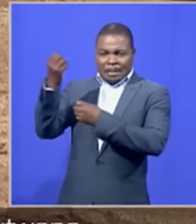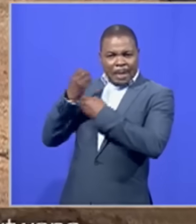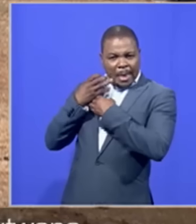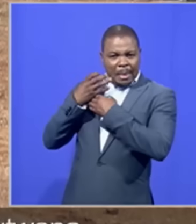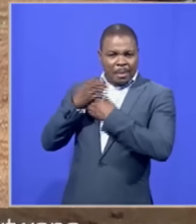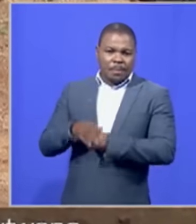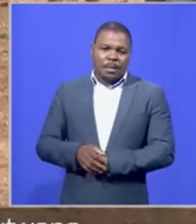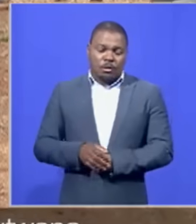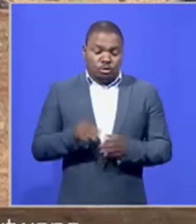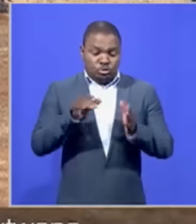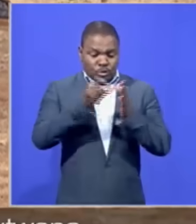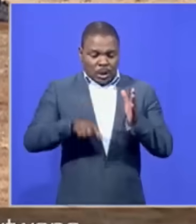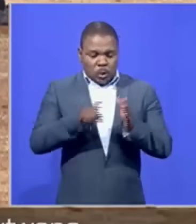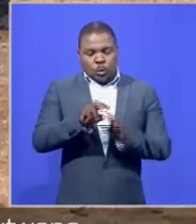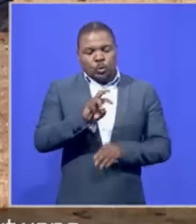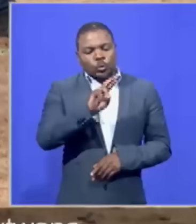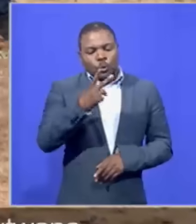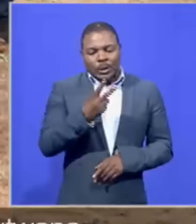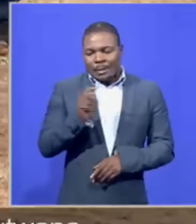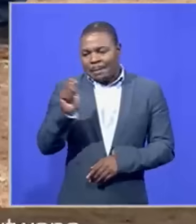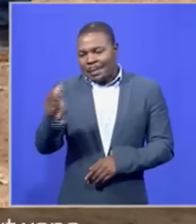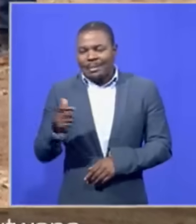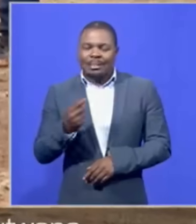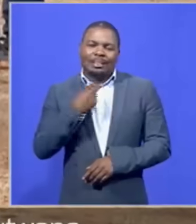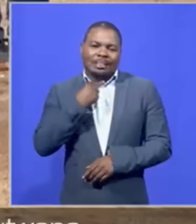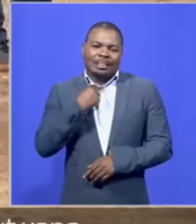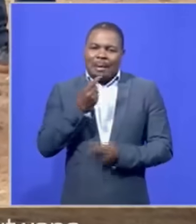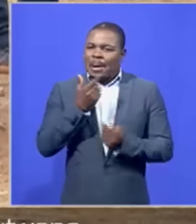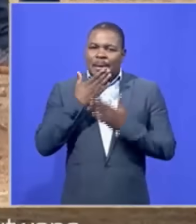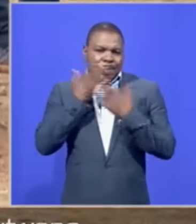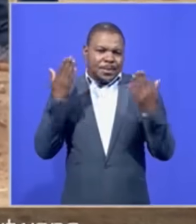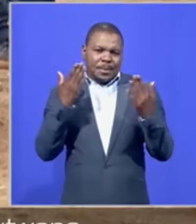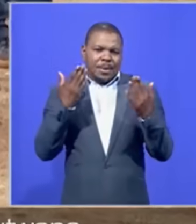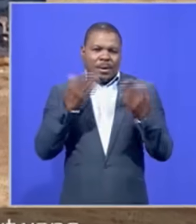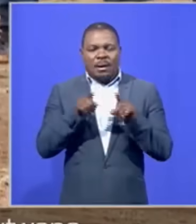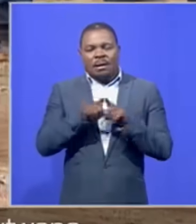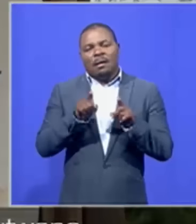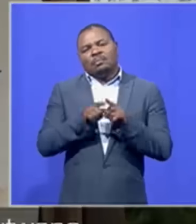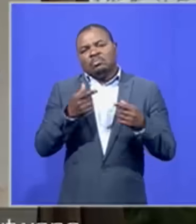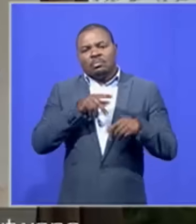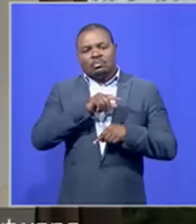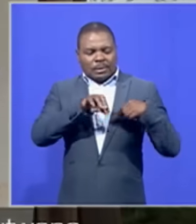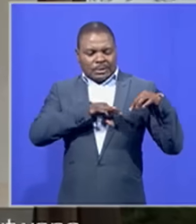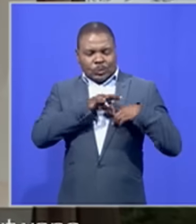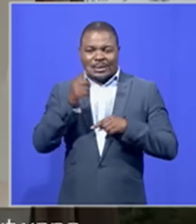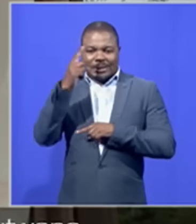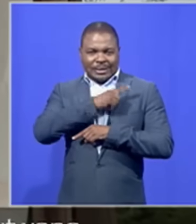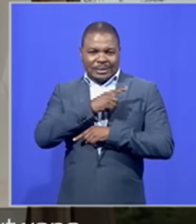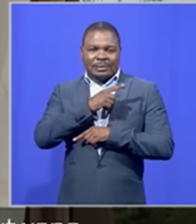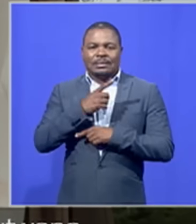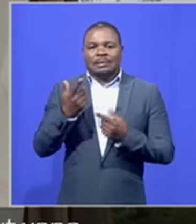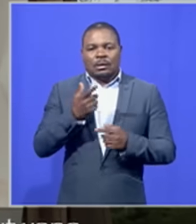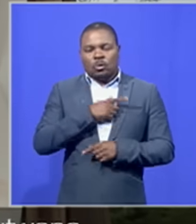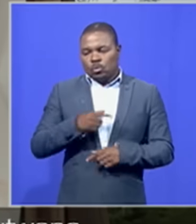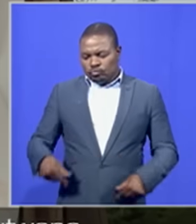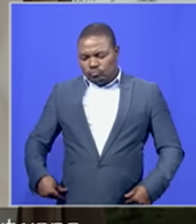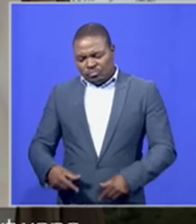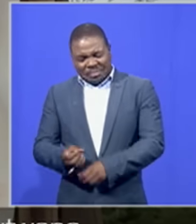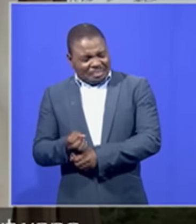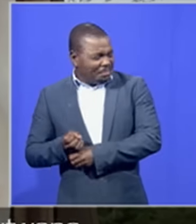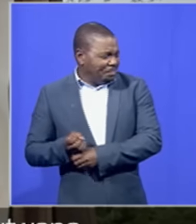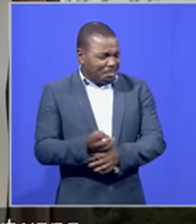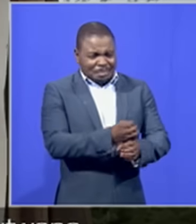Morutwana yeo o be a sena diranta tše 2 tša letšatši la moaparo wa gae goba yona casual day ge a tla hlaselwa ka lepanta la borogo.